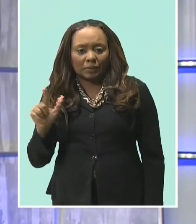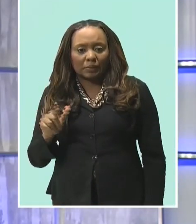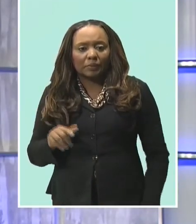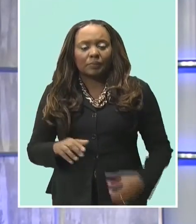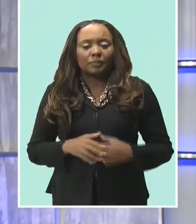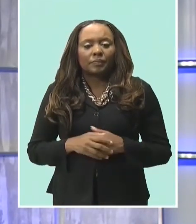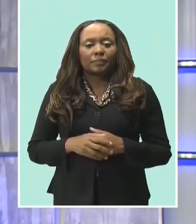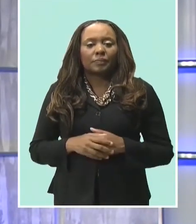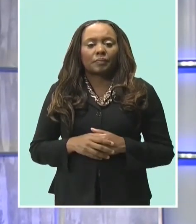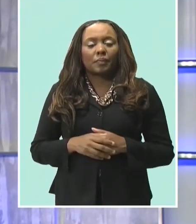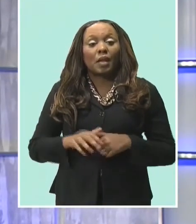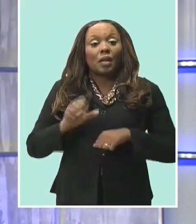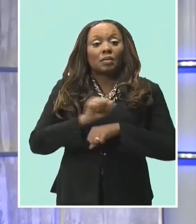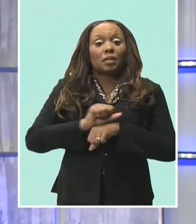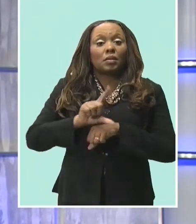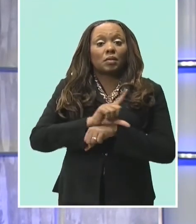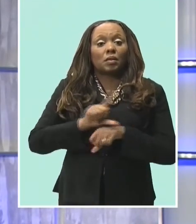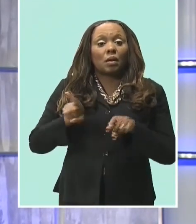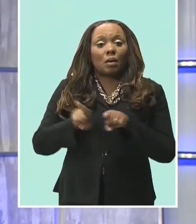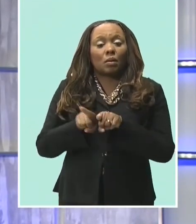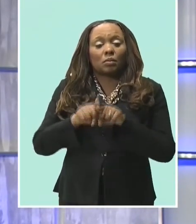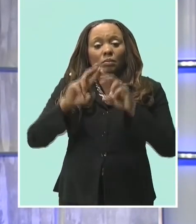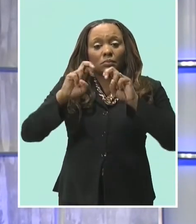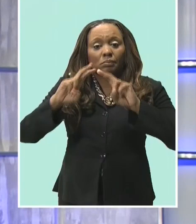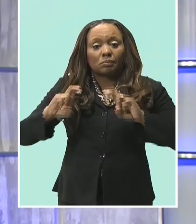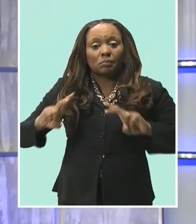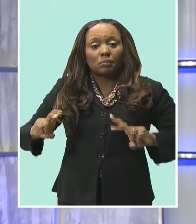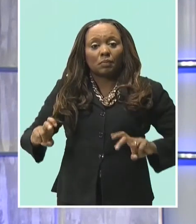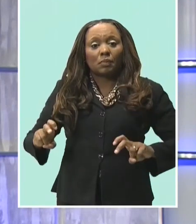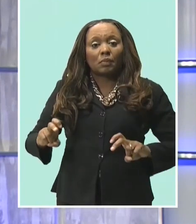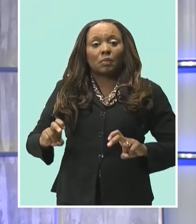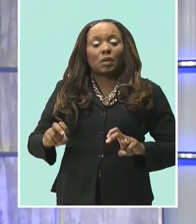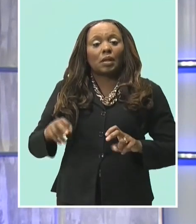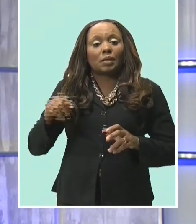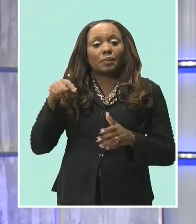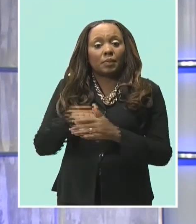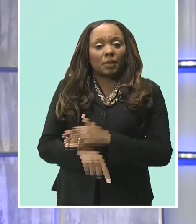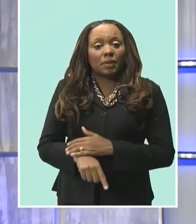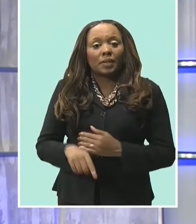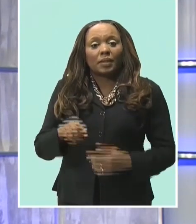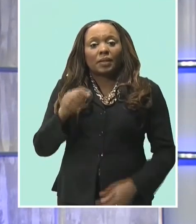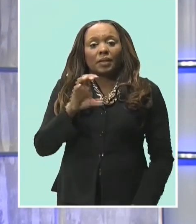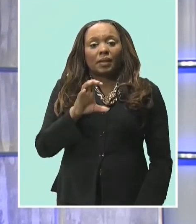also investigating a homicide in Bois Patat, Castries, mere hours